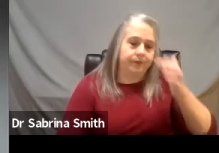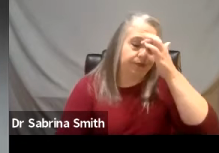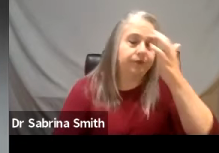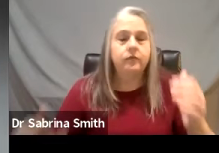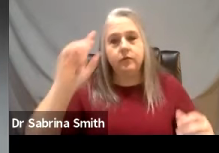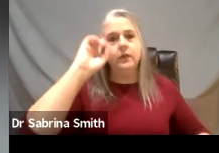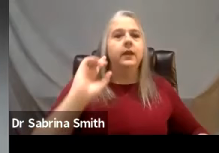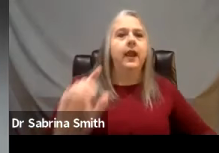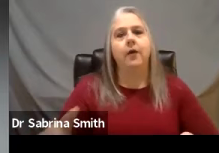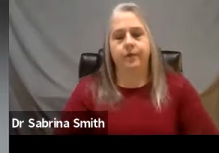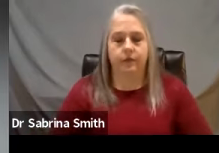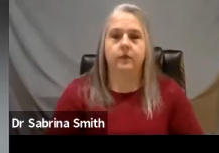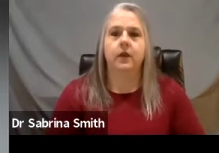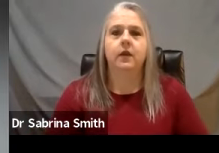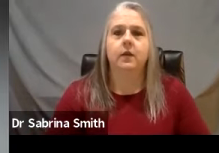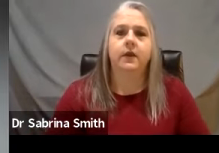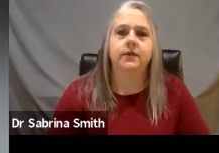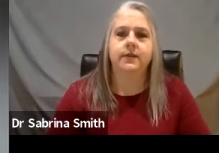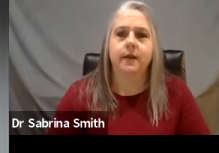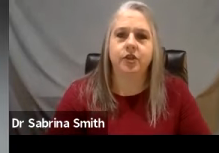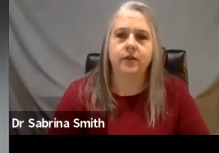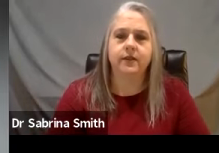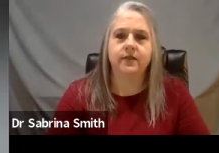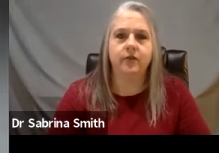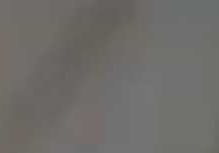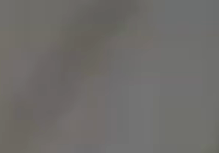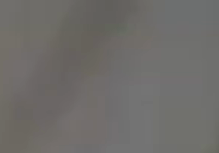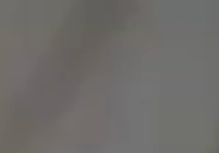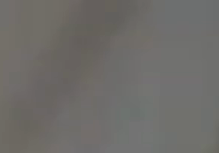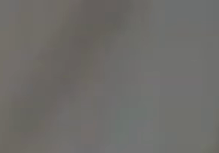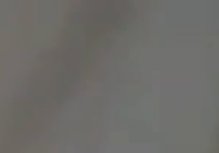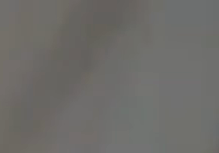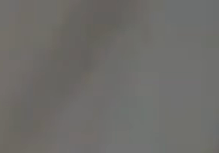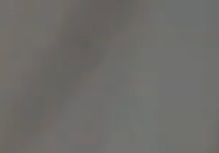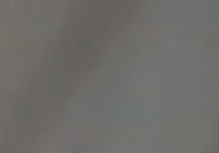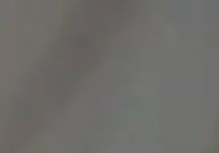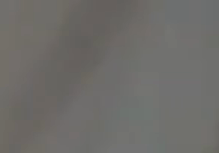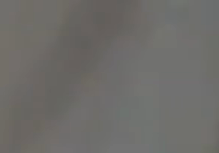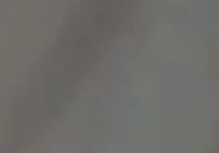Okay, now, I'm going to stop sharing this for a minute.